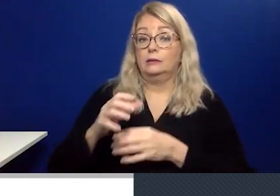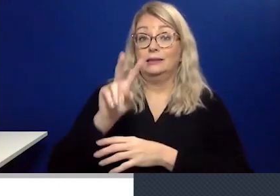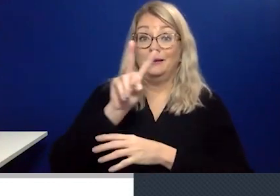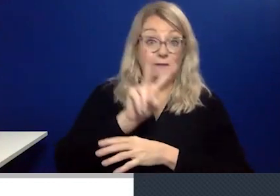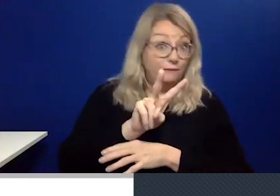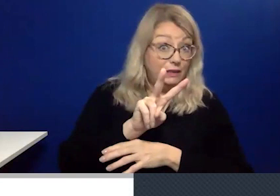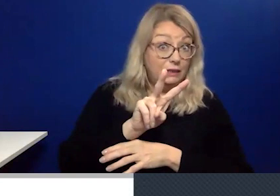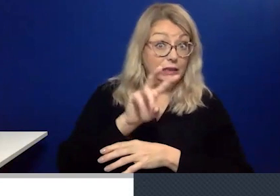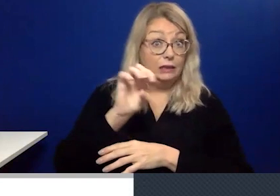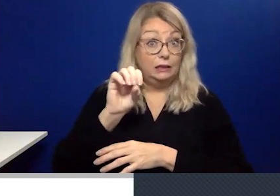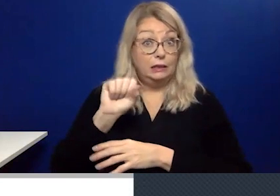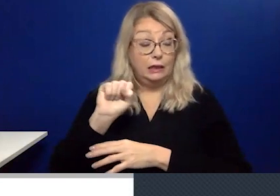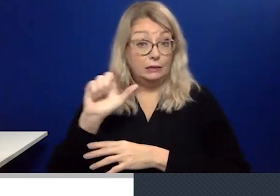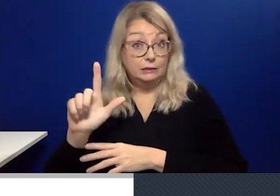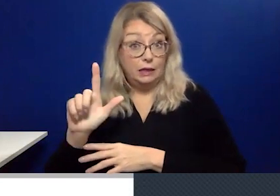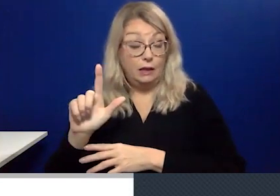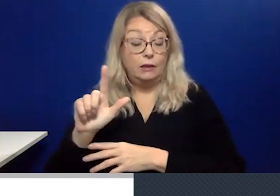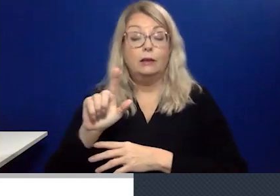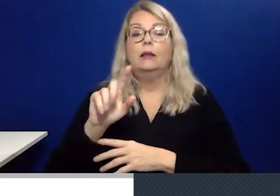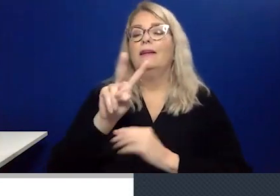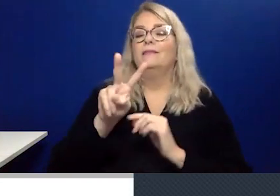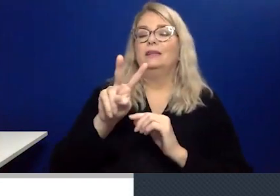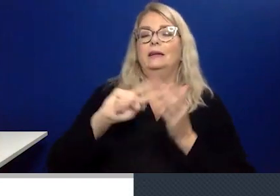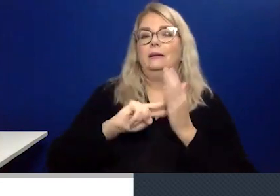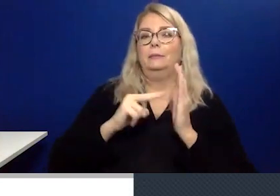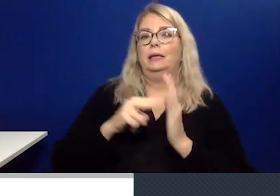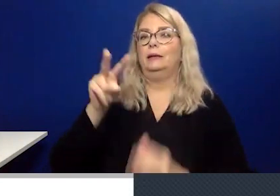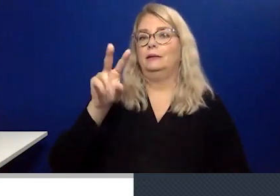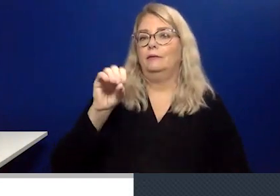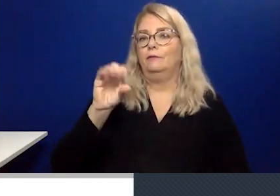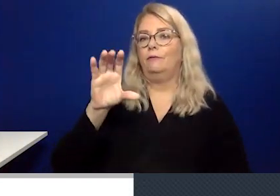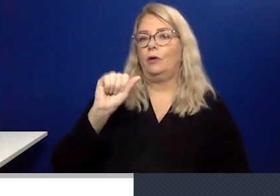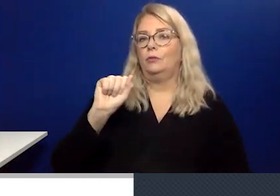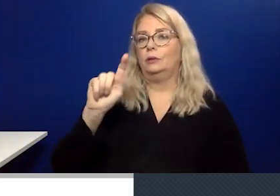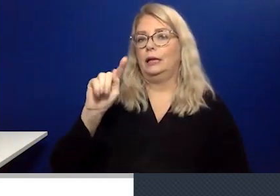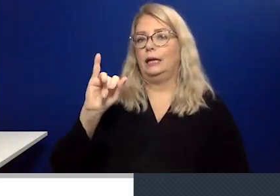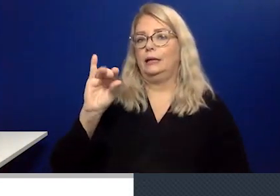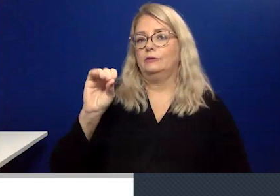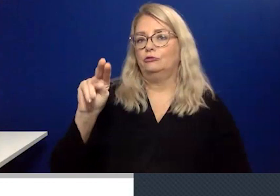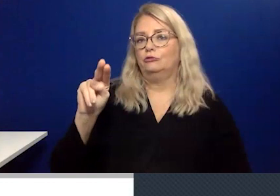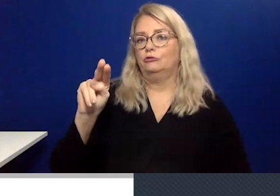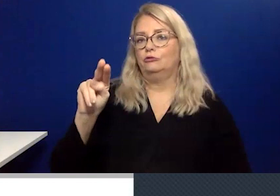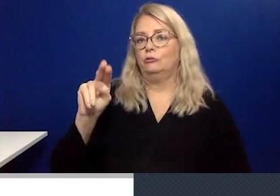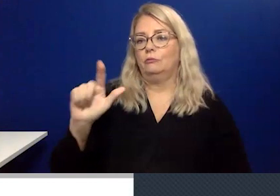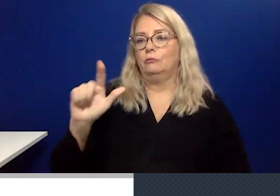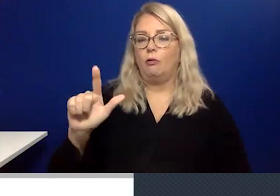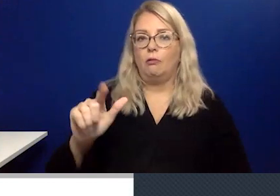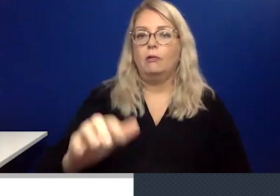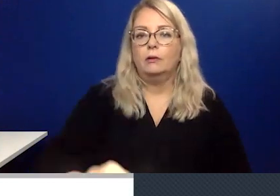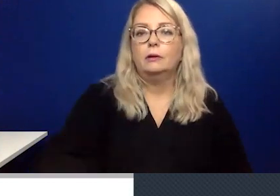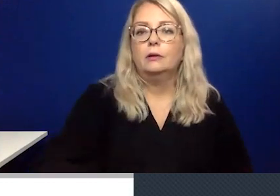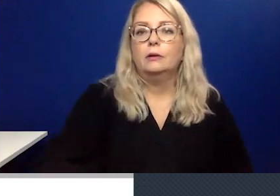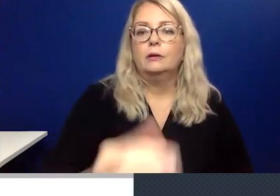means vocational ESL. So these are classes that are going to be focused on certain content areas. So in the past, we've tried